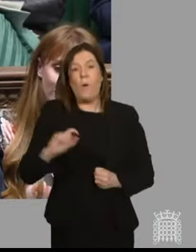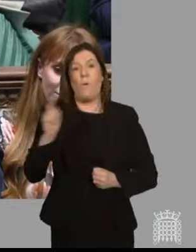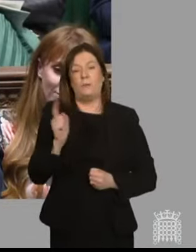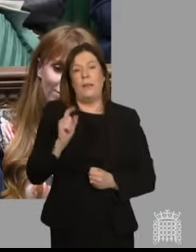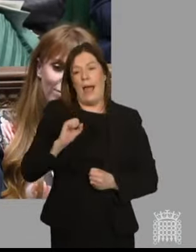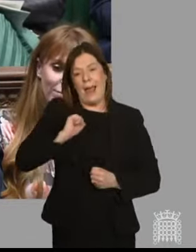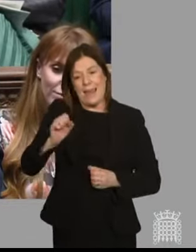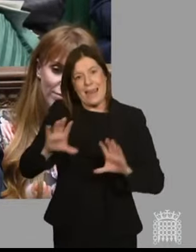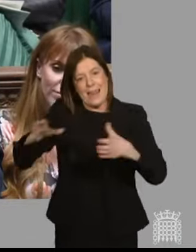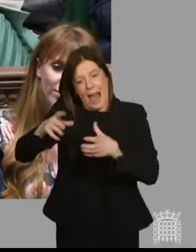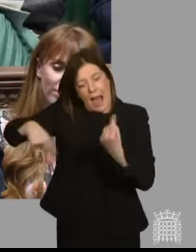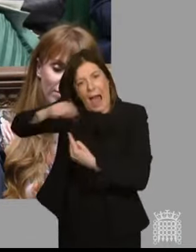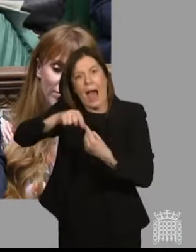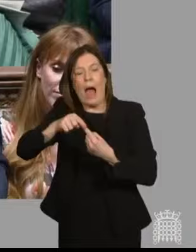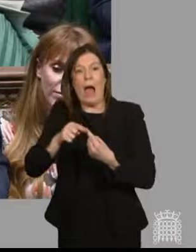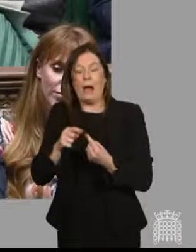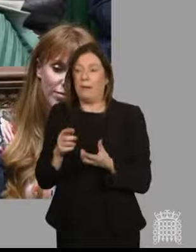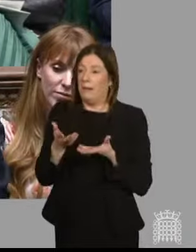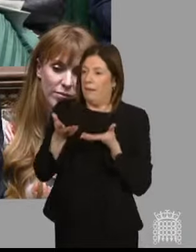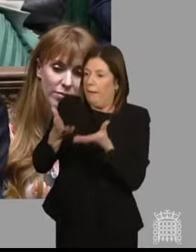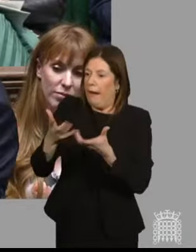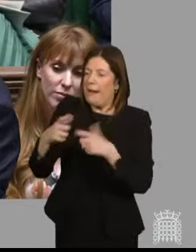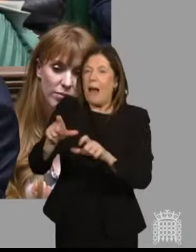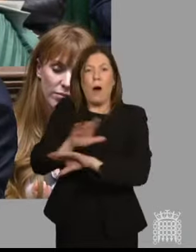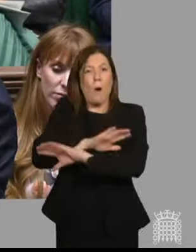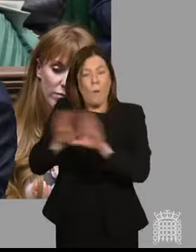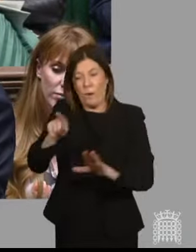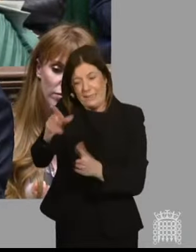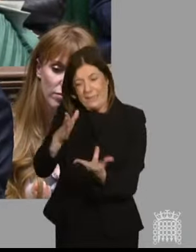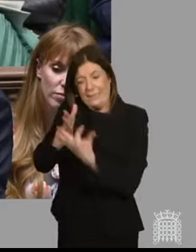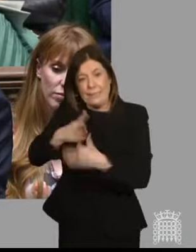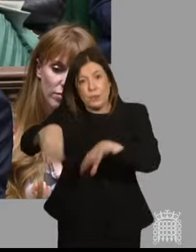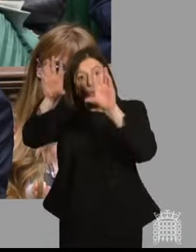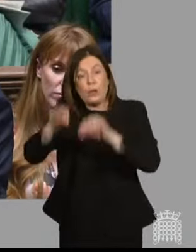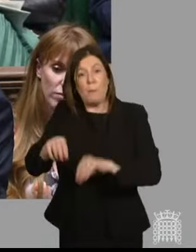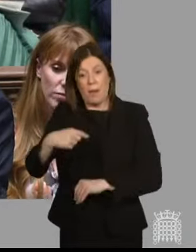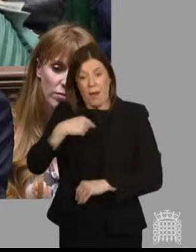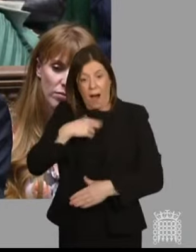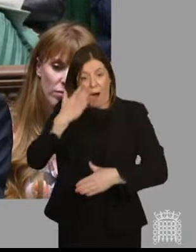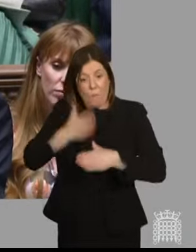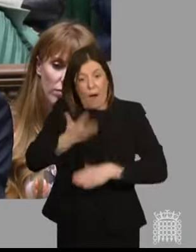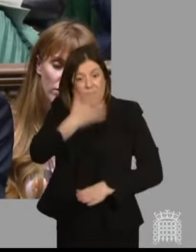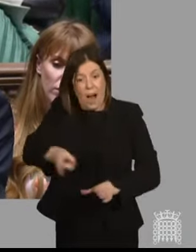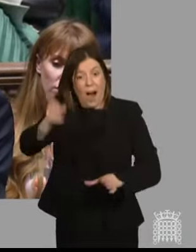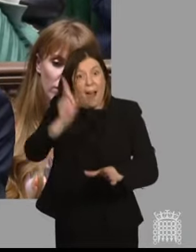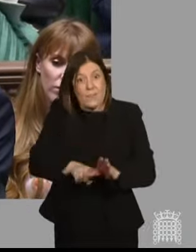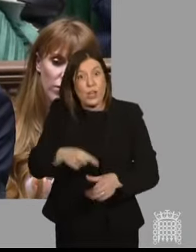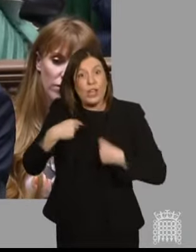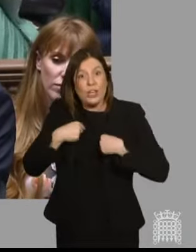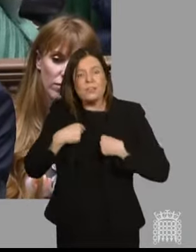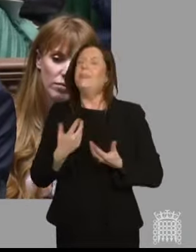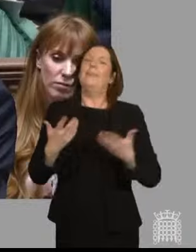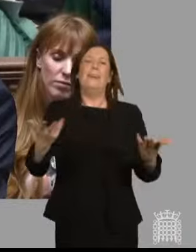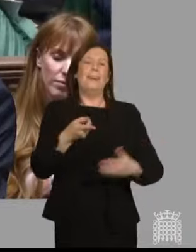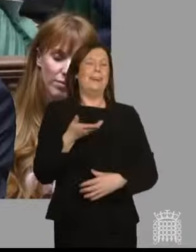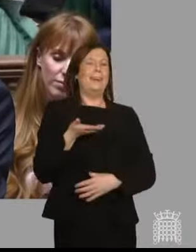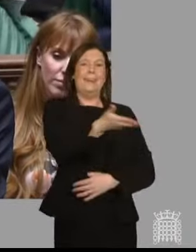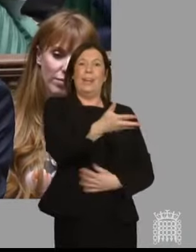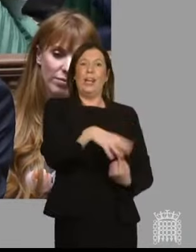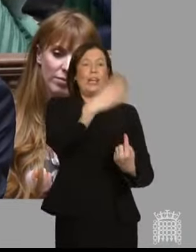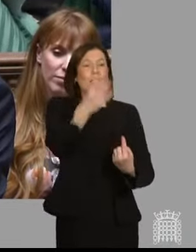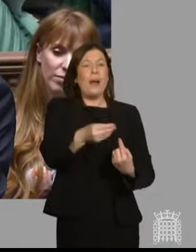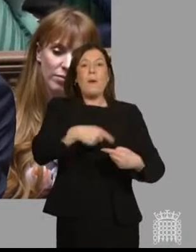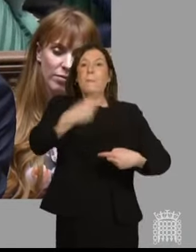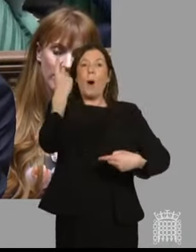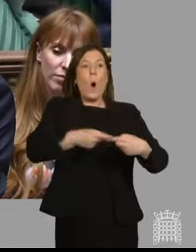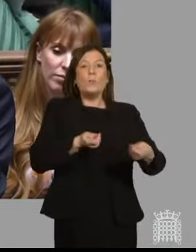of my life doing exactly. This is the party that's lost control of the borders. And whilst he's tending